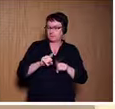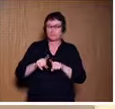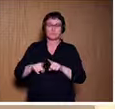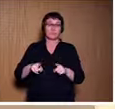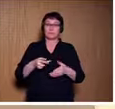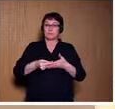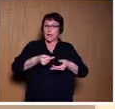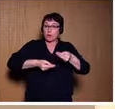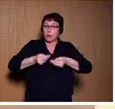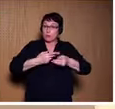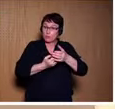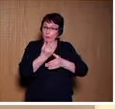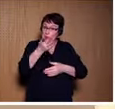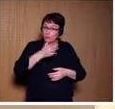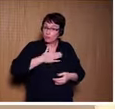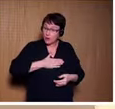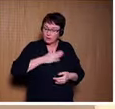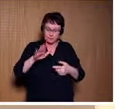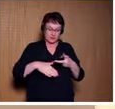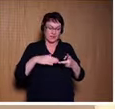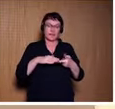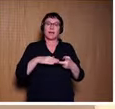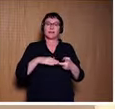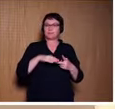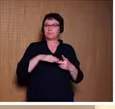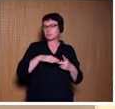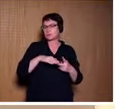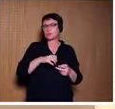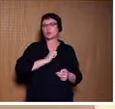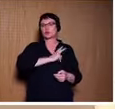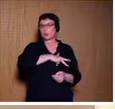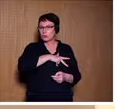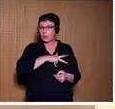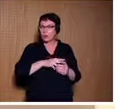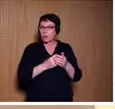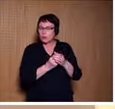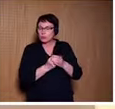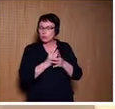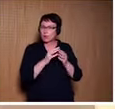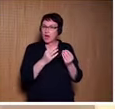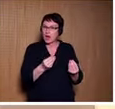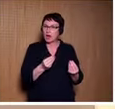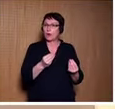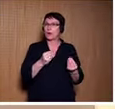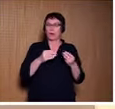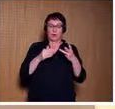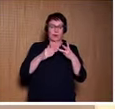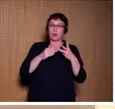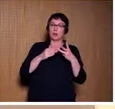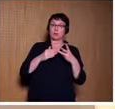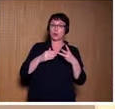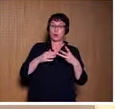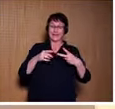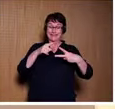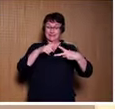growth, social growth and development. You just can't get there. We can't address climate change without addressing these issues. We can't address